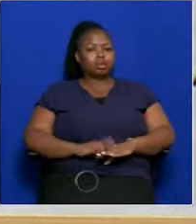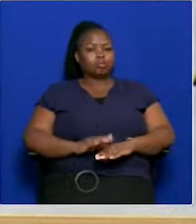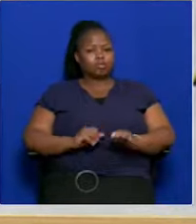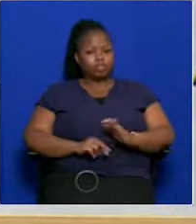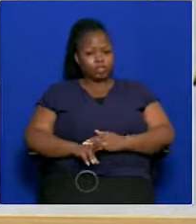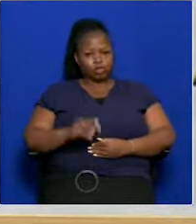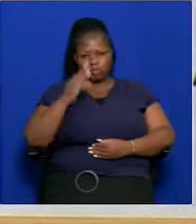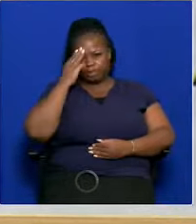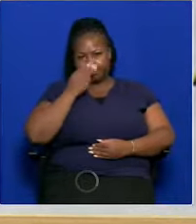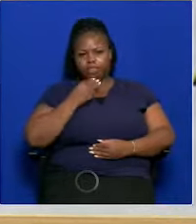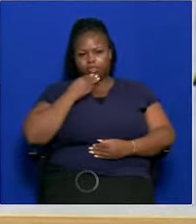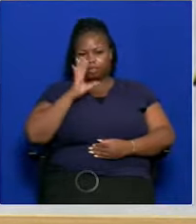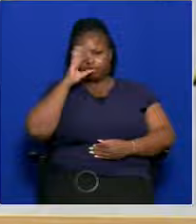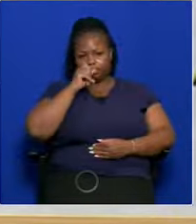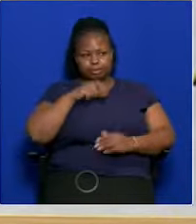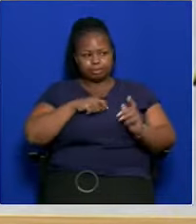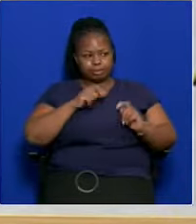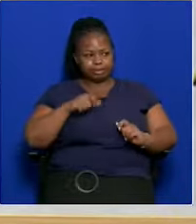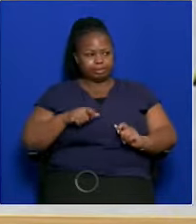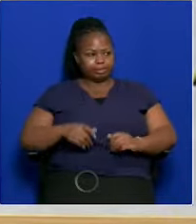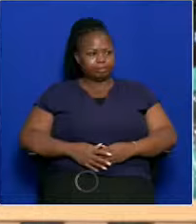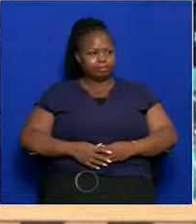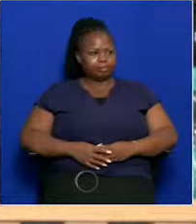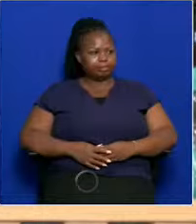suspect. Yes.